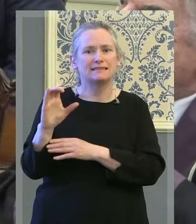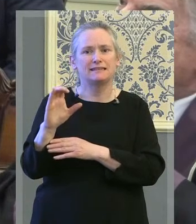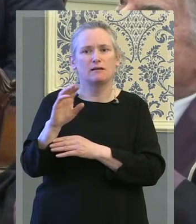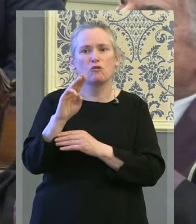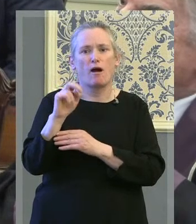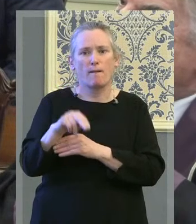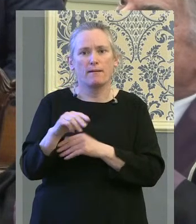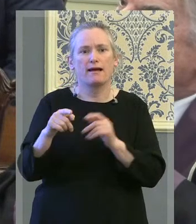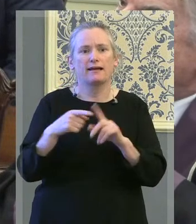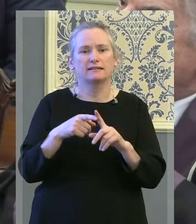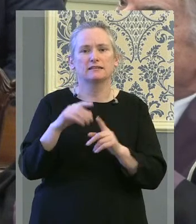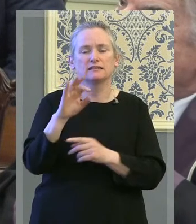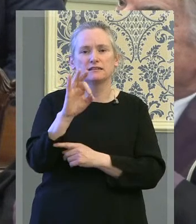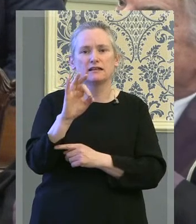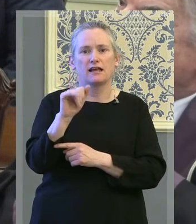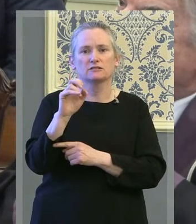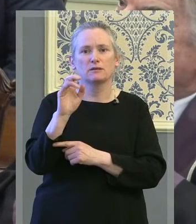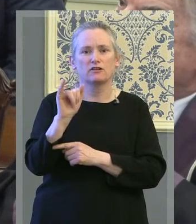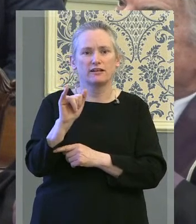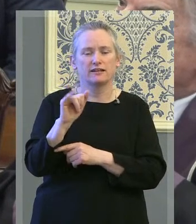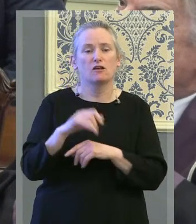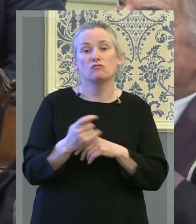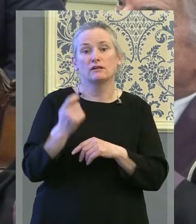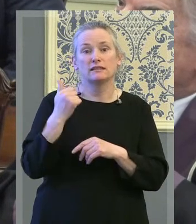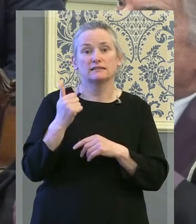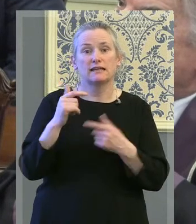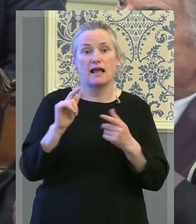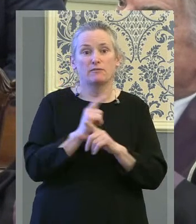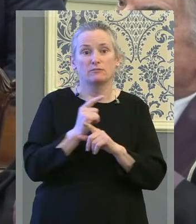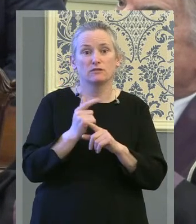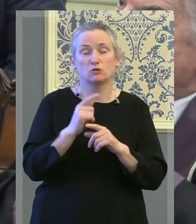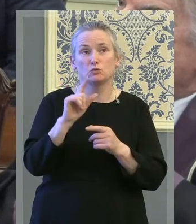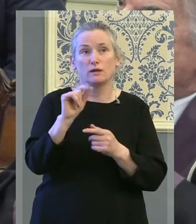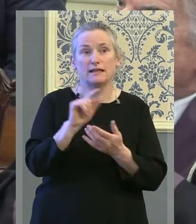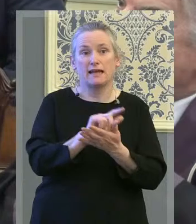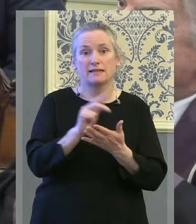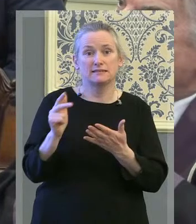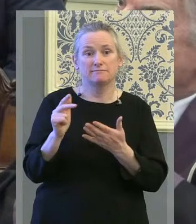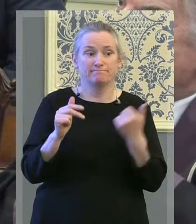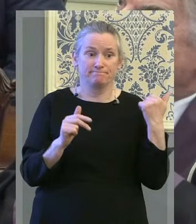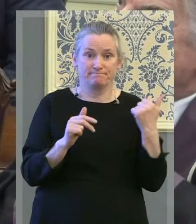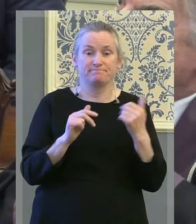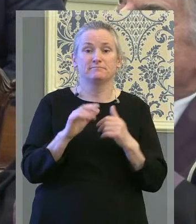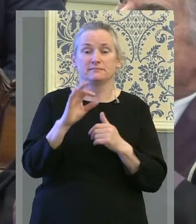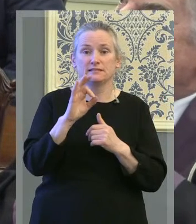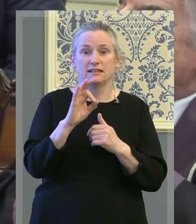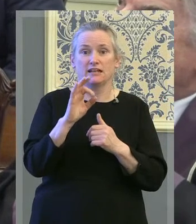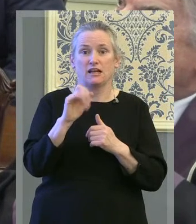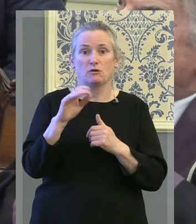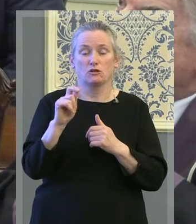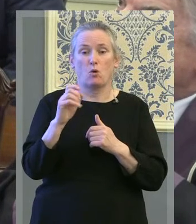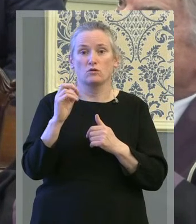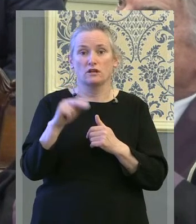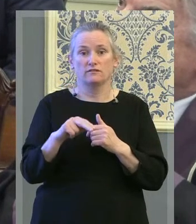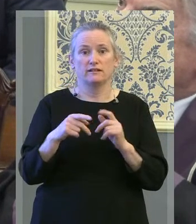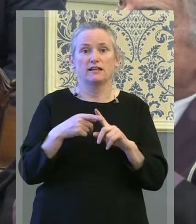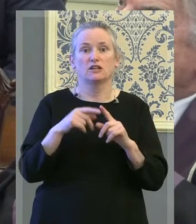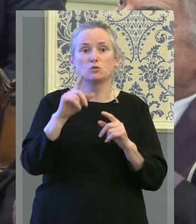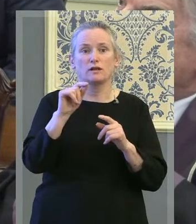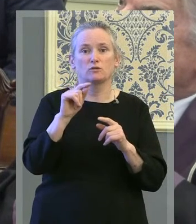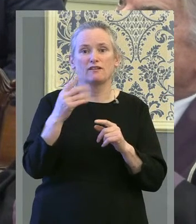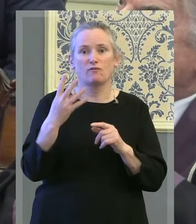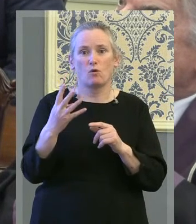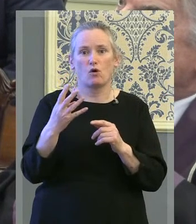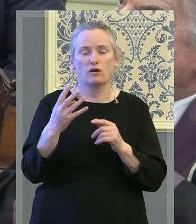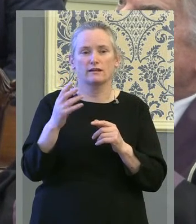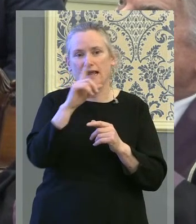Glastonbury. Recent albums like 2018 Gilbert O'Sullivan and the 2024 Driven,